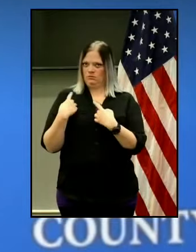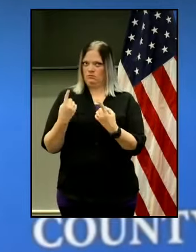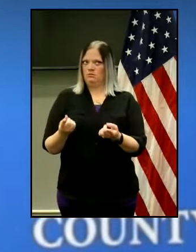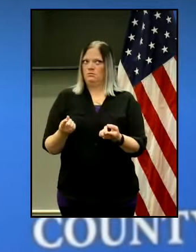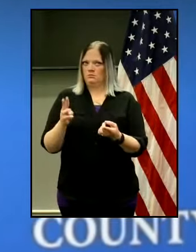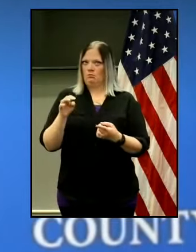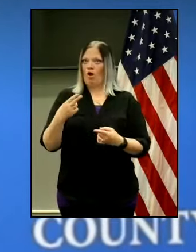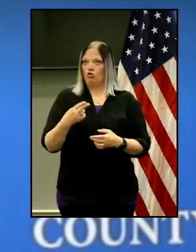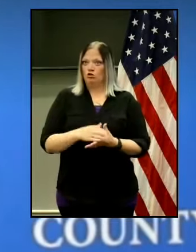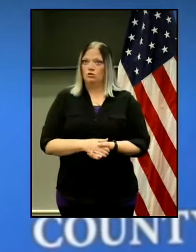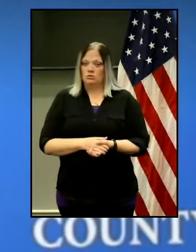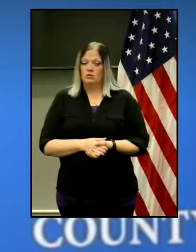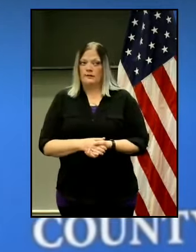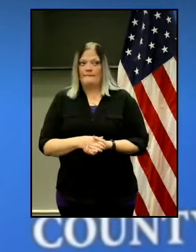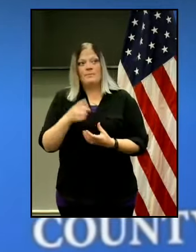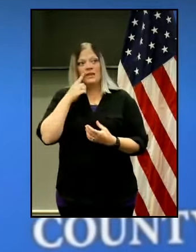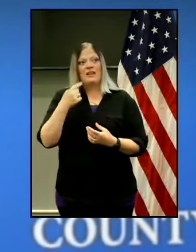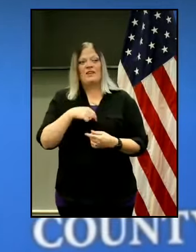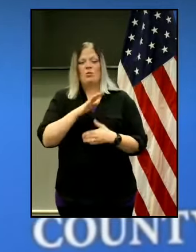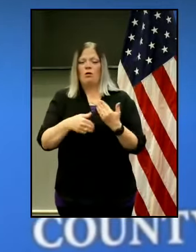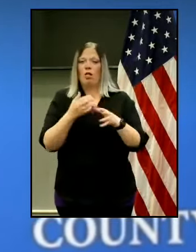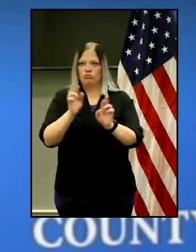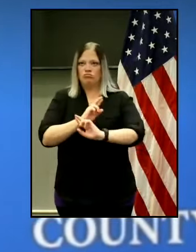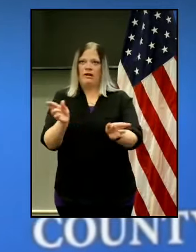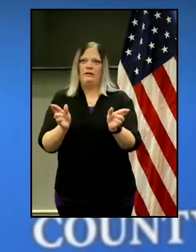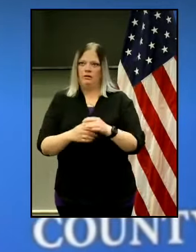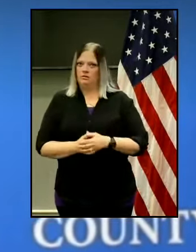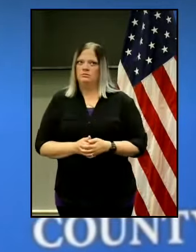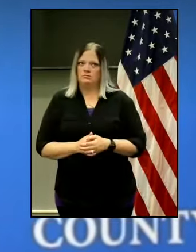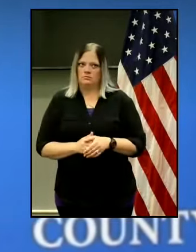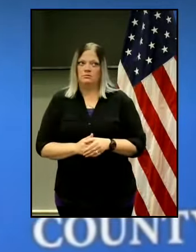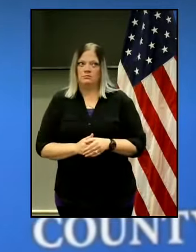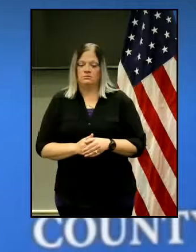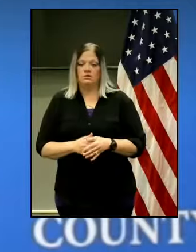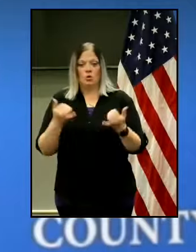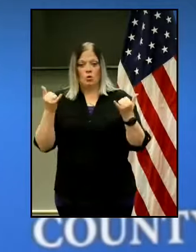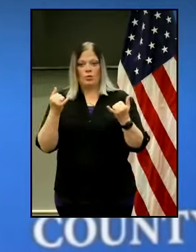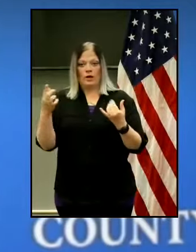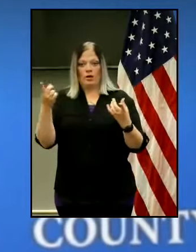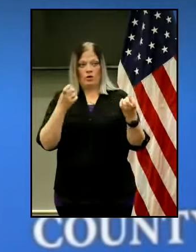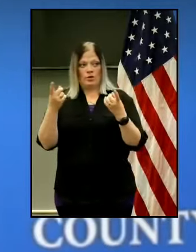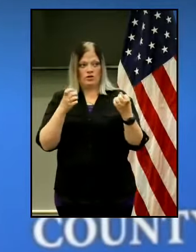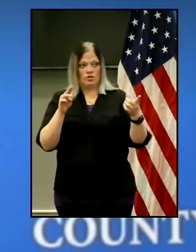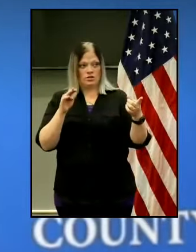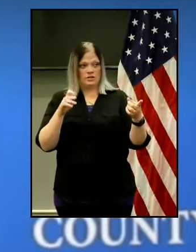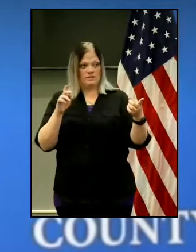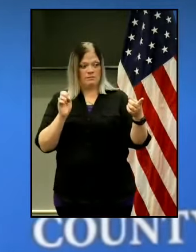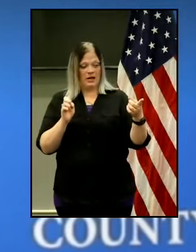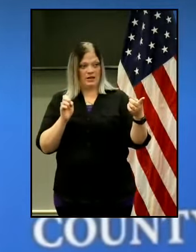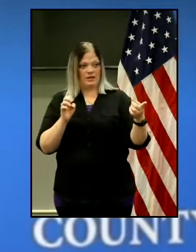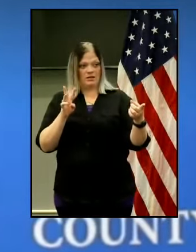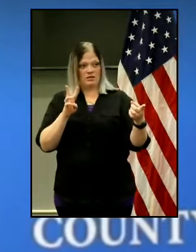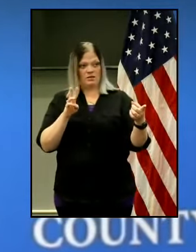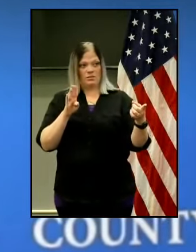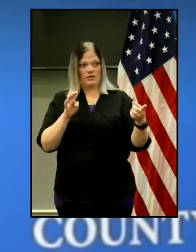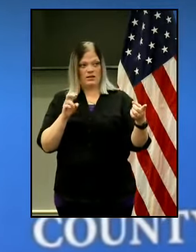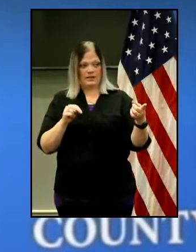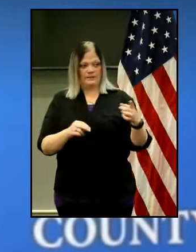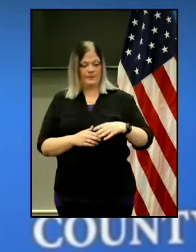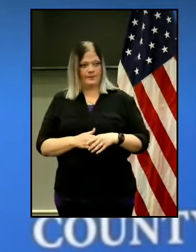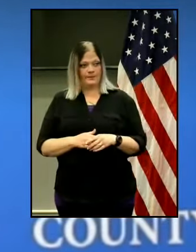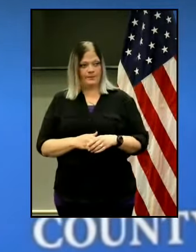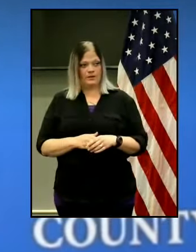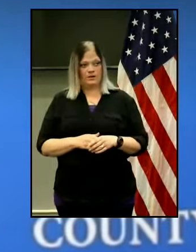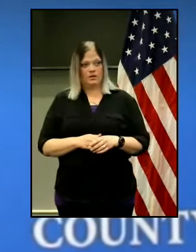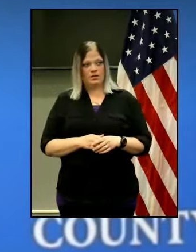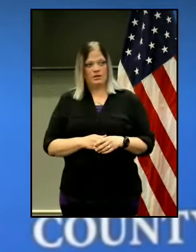since early March. And I think we are all ready for that. With that, I'll open up to questions. Mike Baggerman from WBEN. Mark,